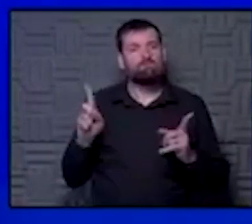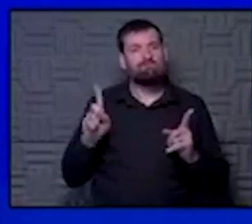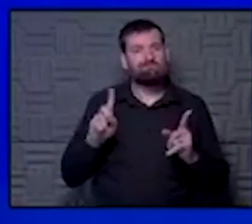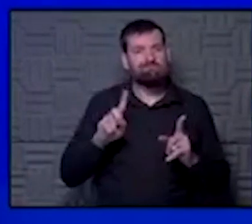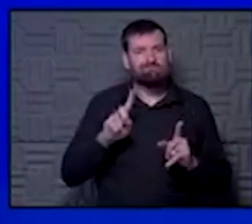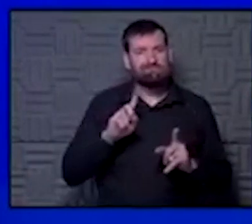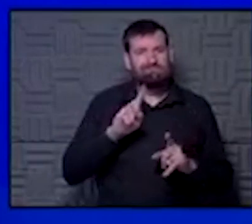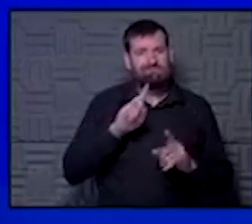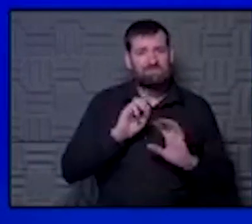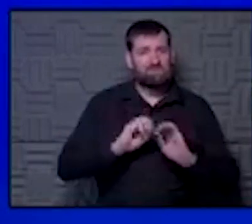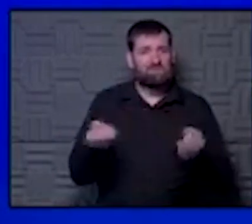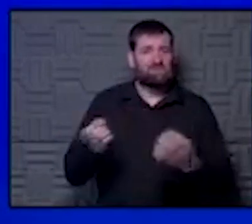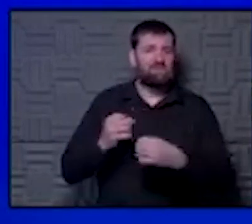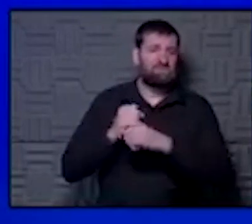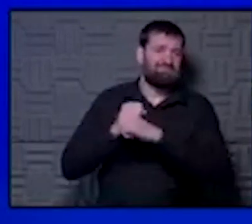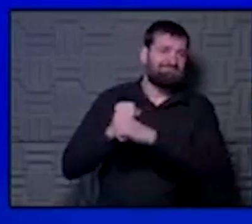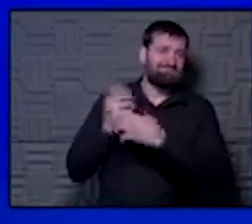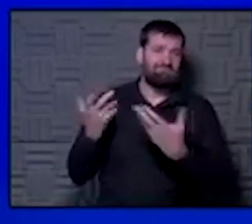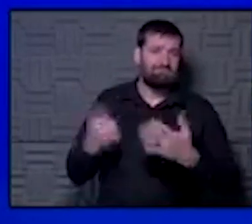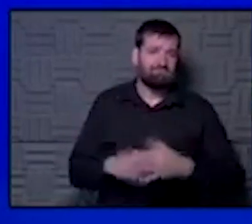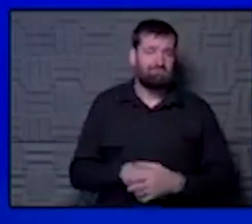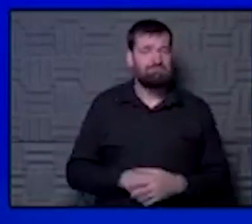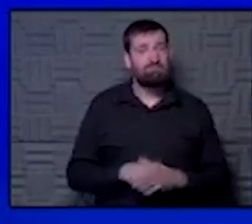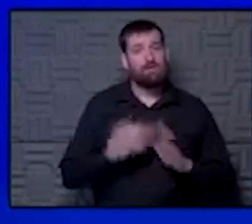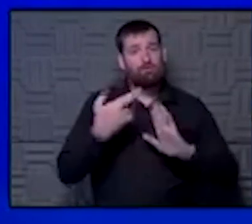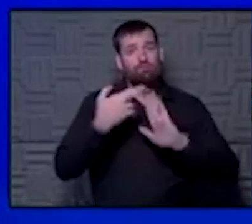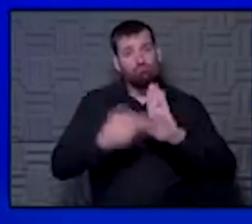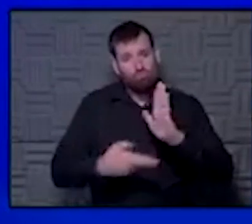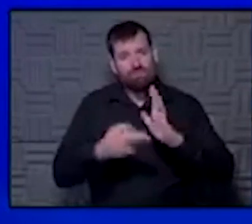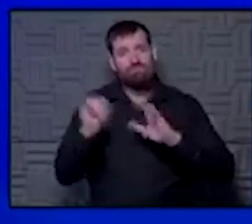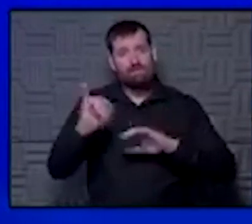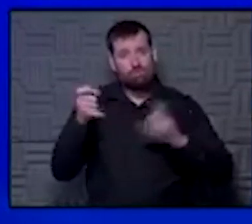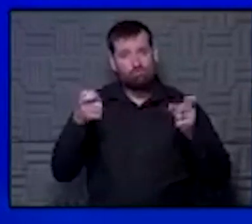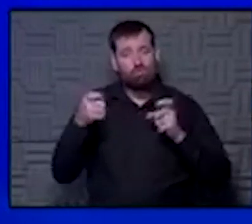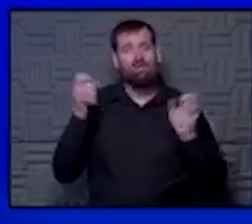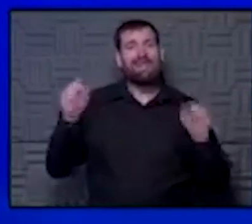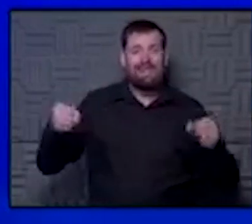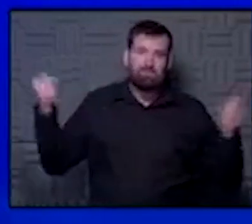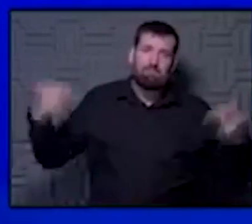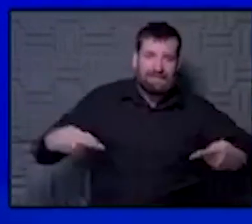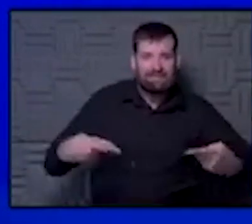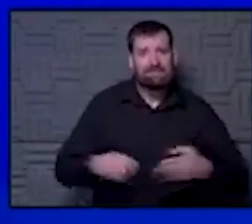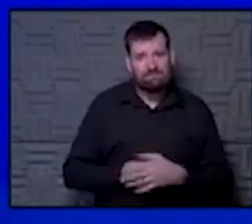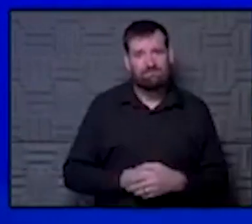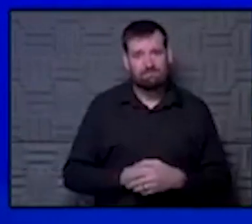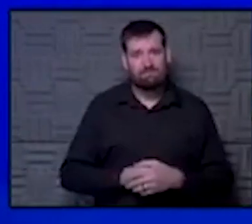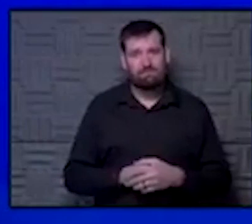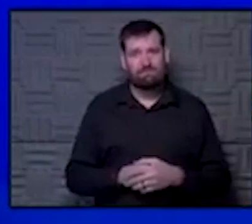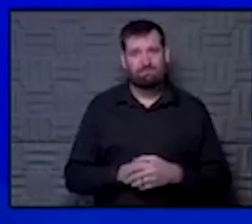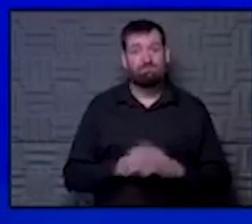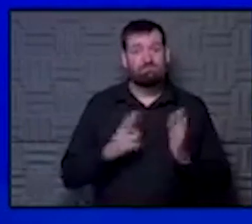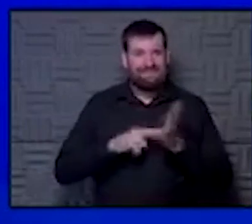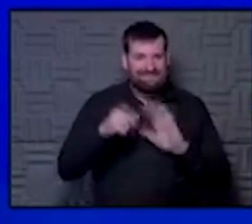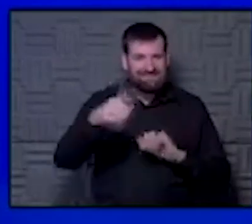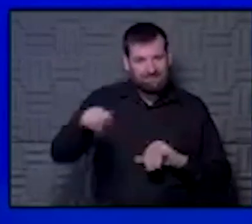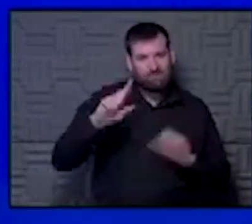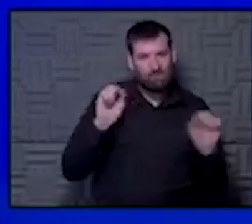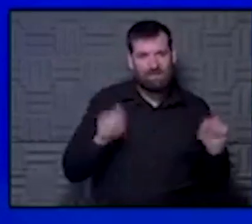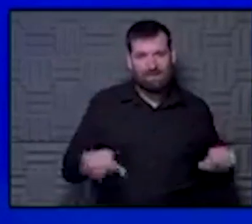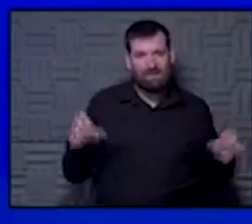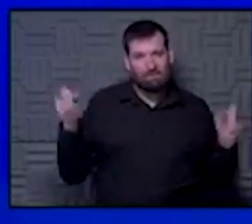pretty defenseless because the rules of infection control can beat it. That means you can beat